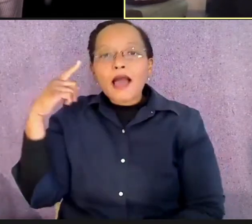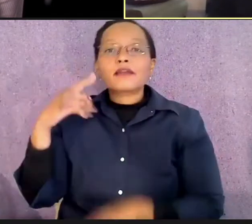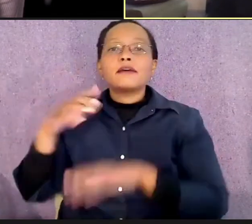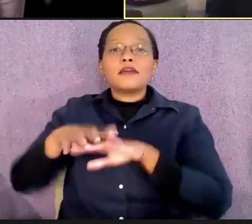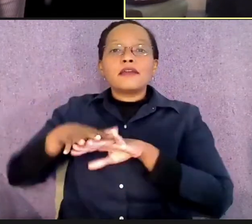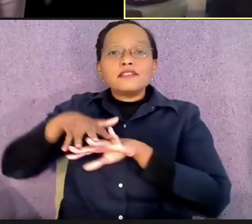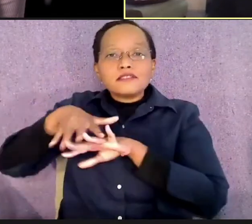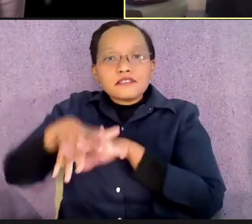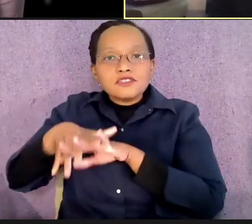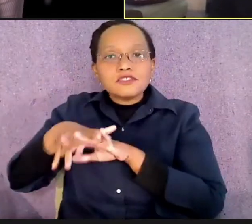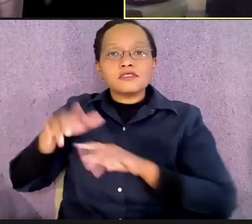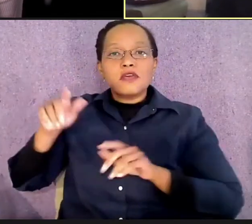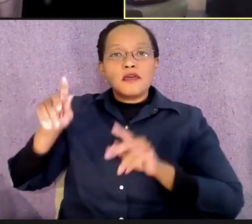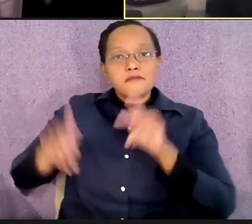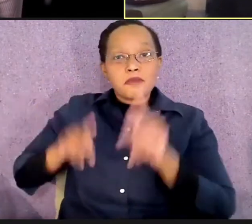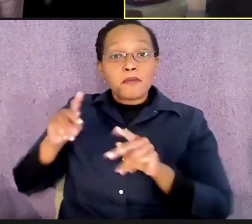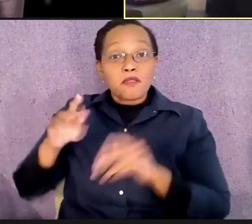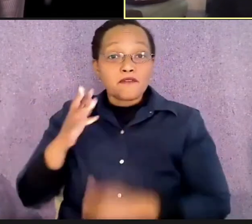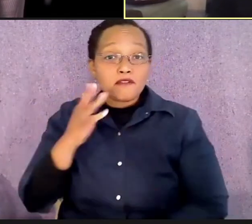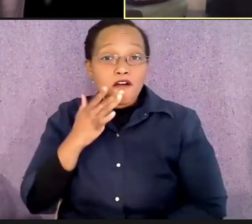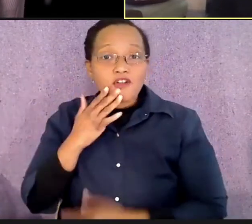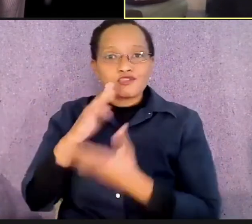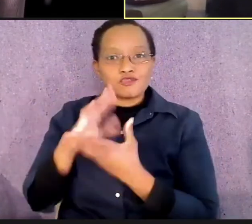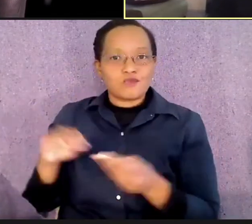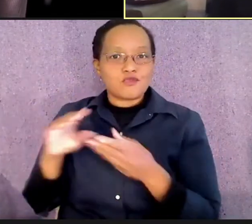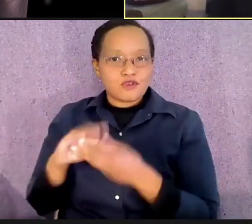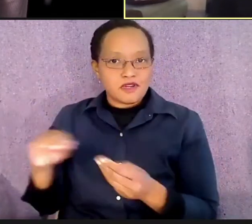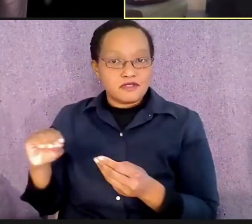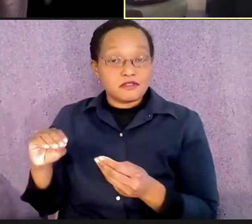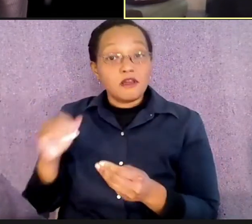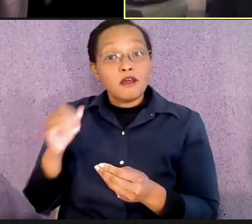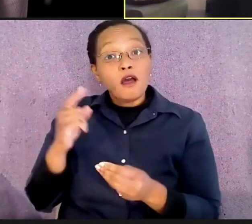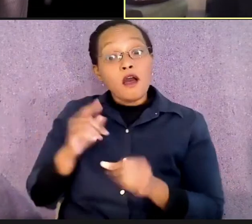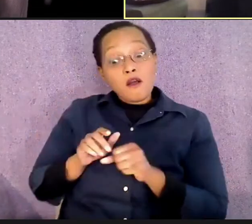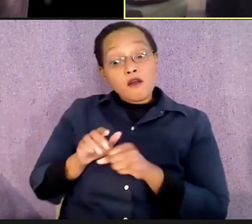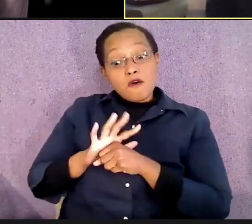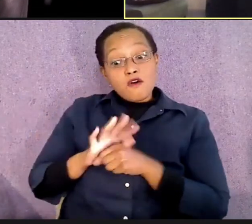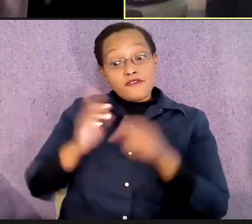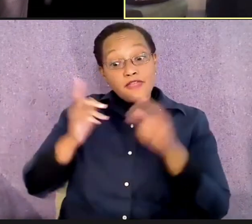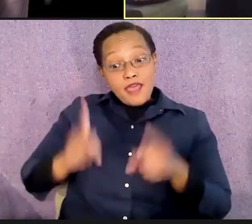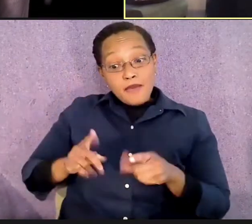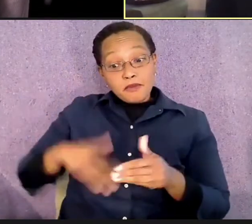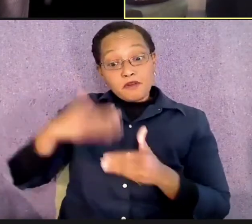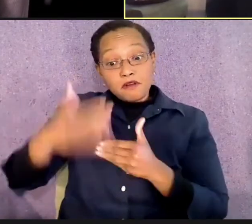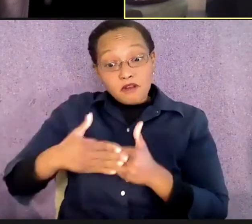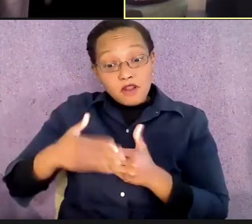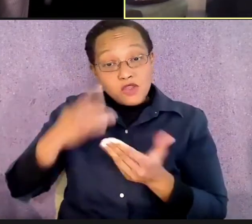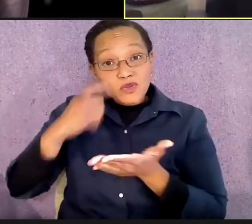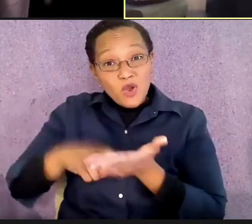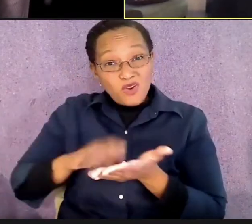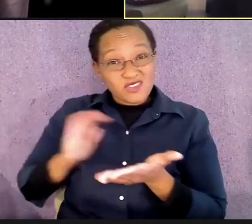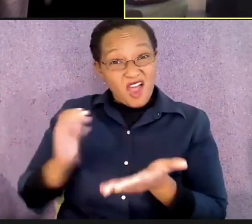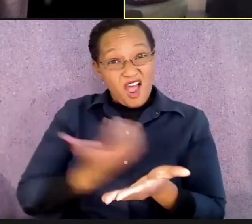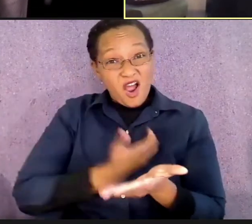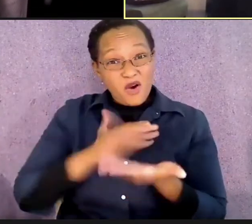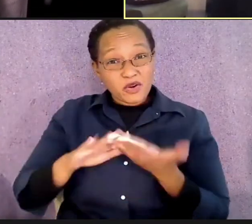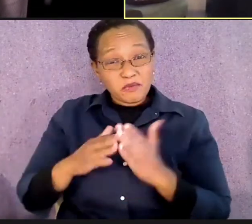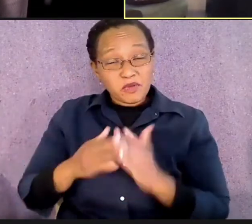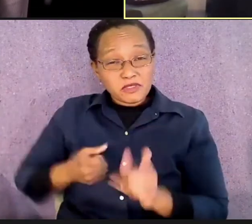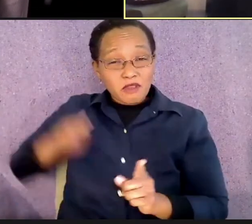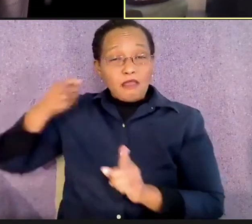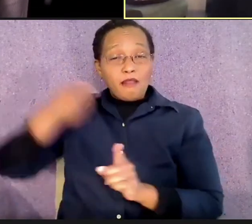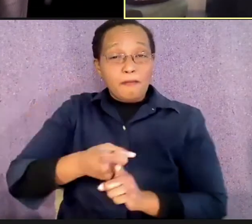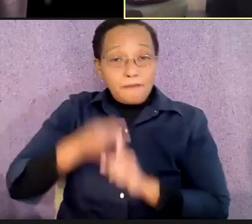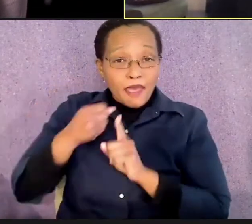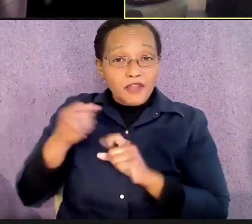stories. One of the things that came out quickly after COVID was how our communities were being impacted harder by that. And a lot of the mainstream